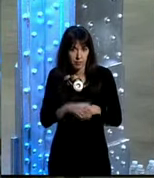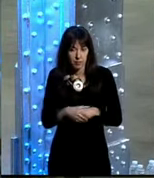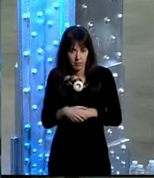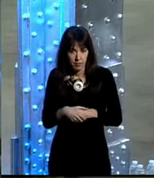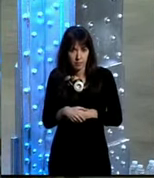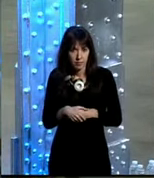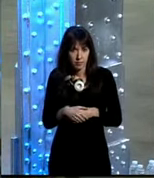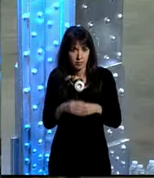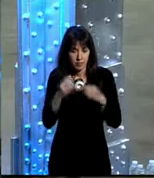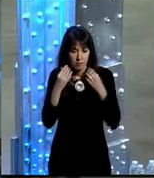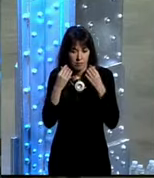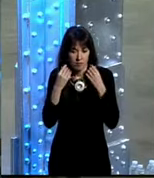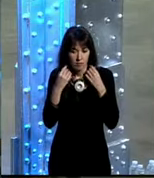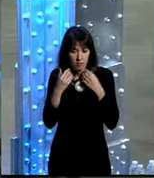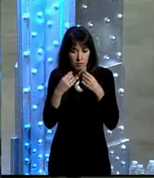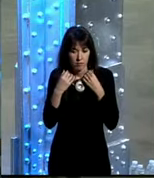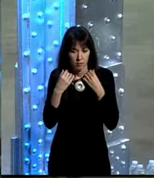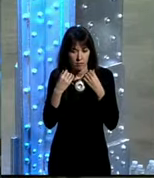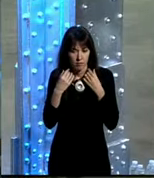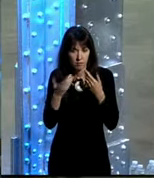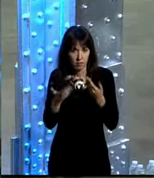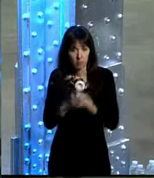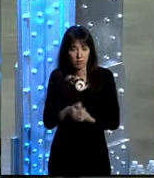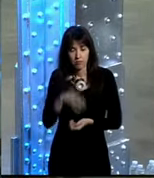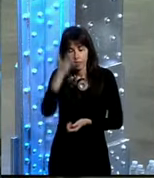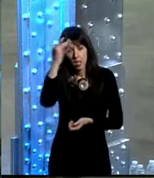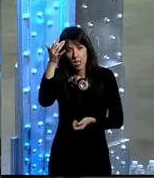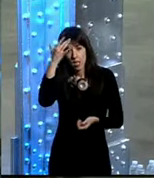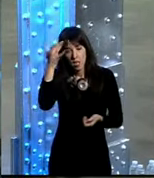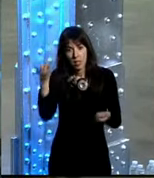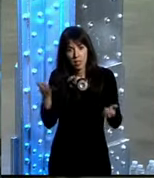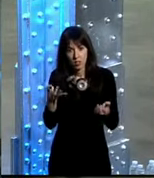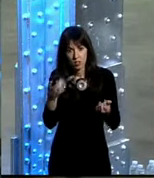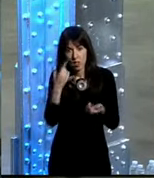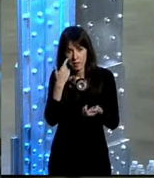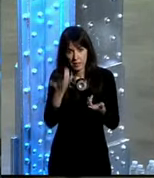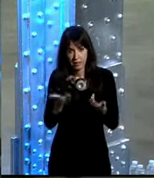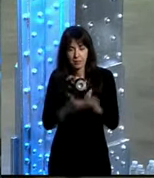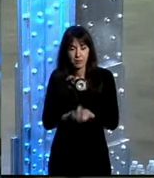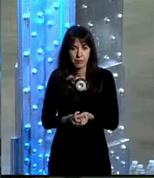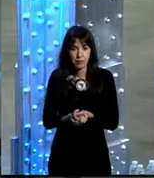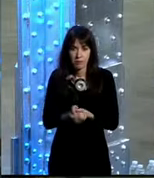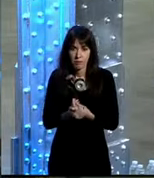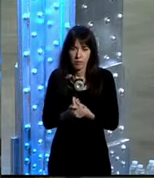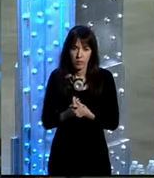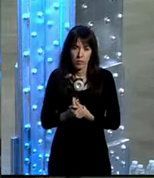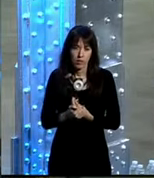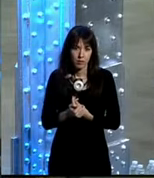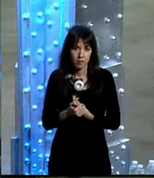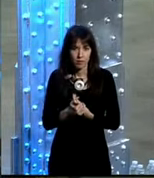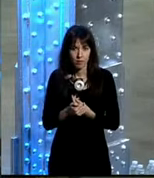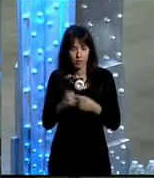Yep. And I guess, well, I mean, riffing off that, there's the other thought that